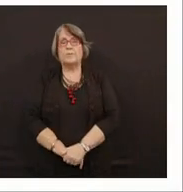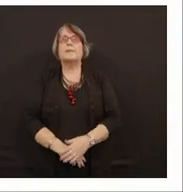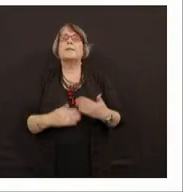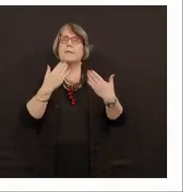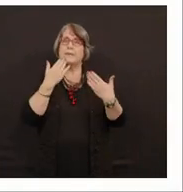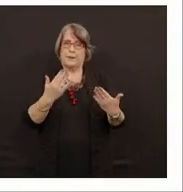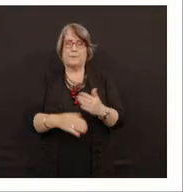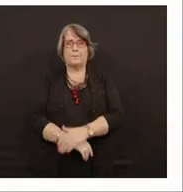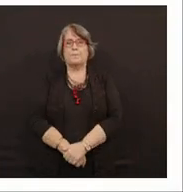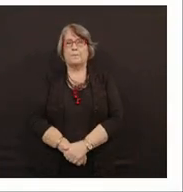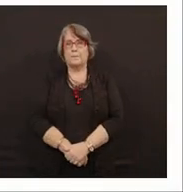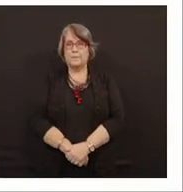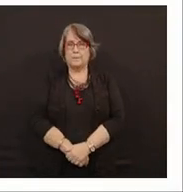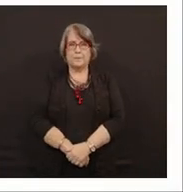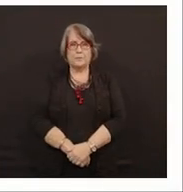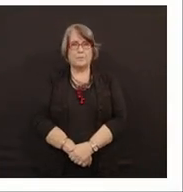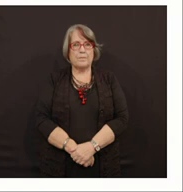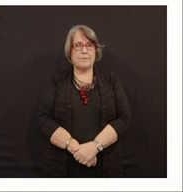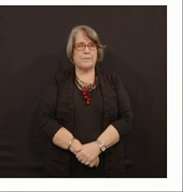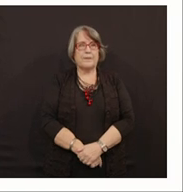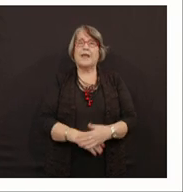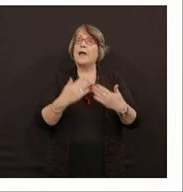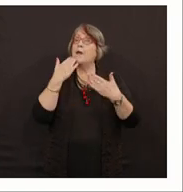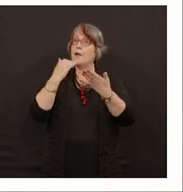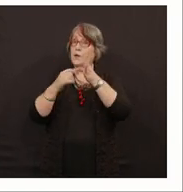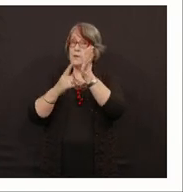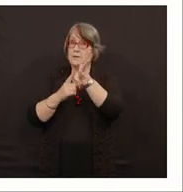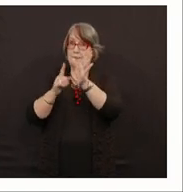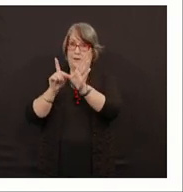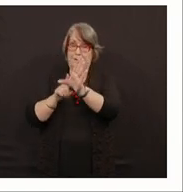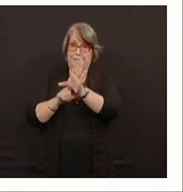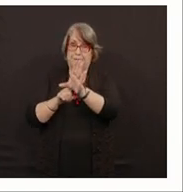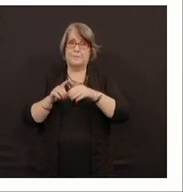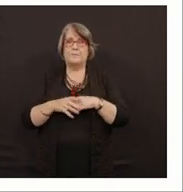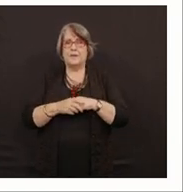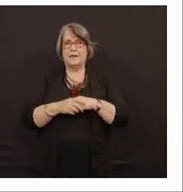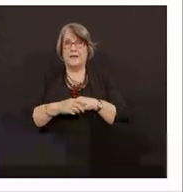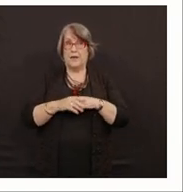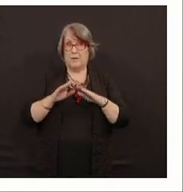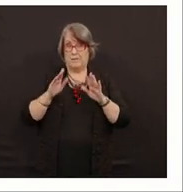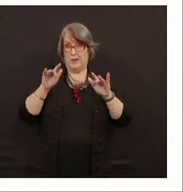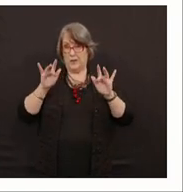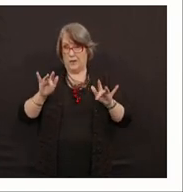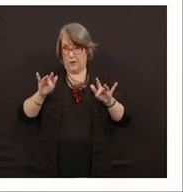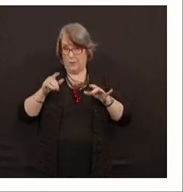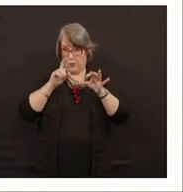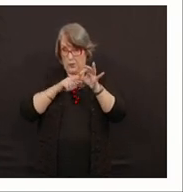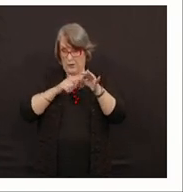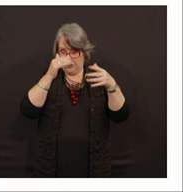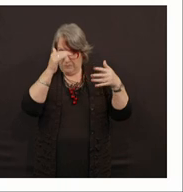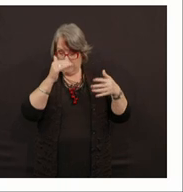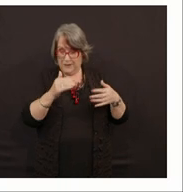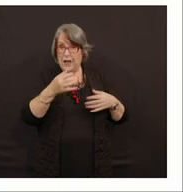Thank you. Okay, so thank you, Sally. Before I go into the questions, and we